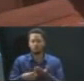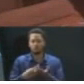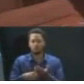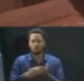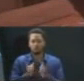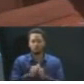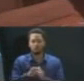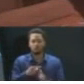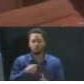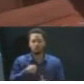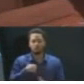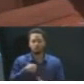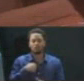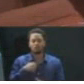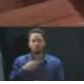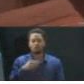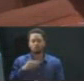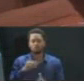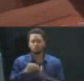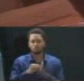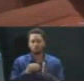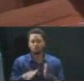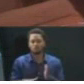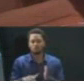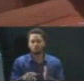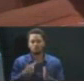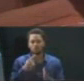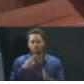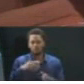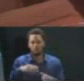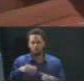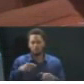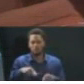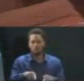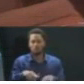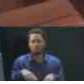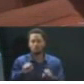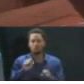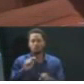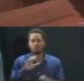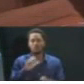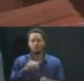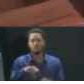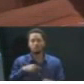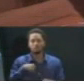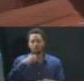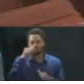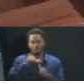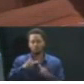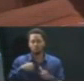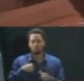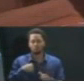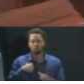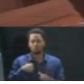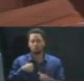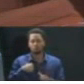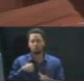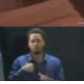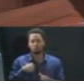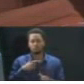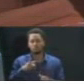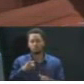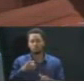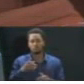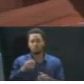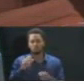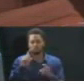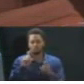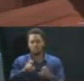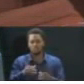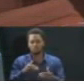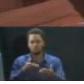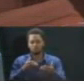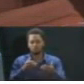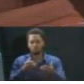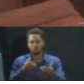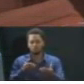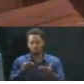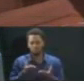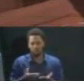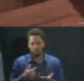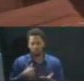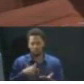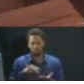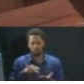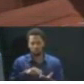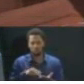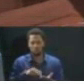when he brought up TCAPs. Now, I don't go talking about my issues with the schools or testing in front of him, but he started asking some of the same questions I've